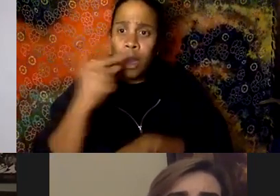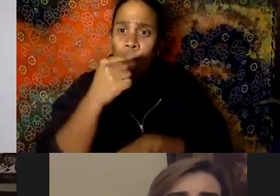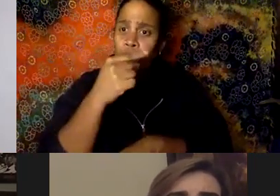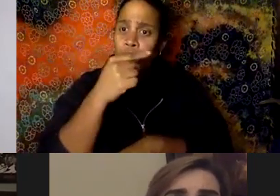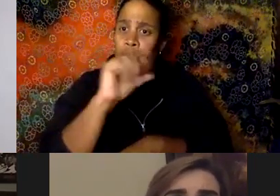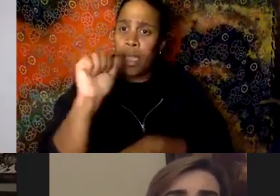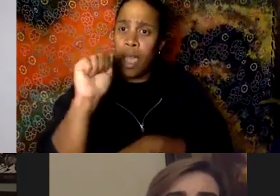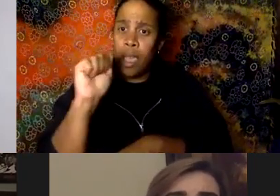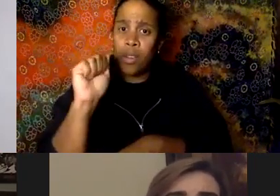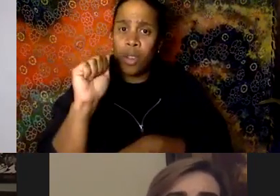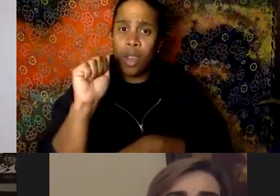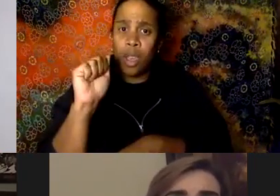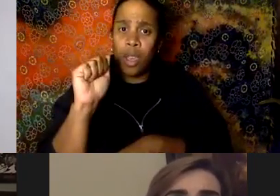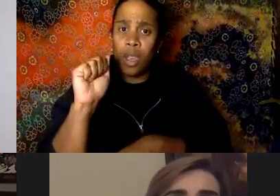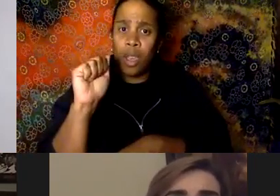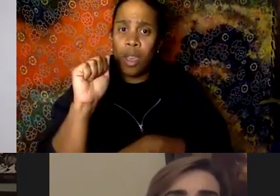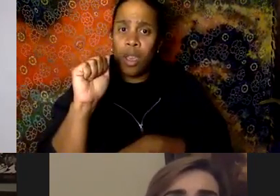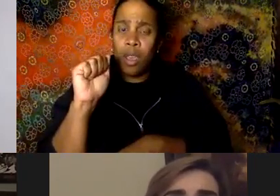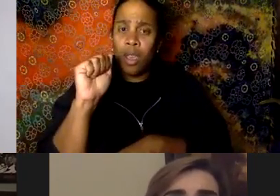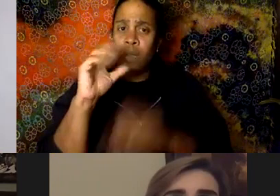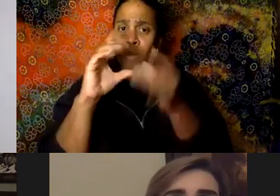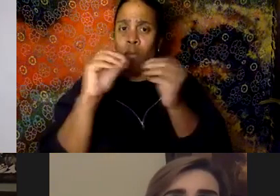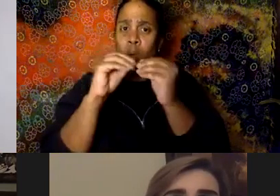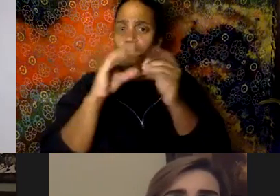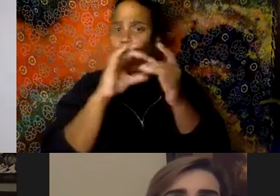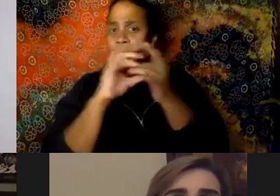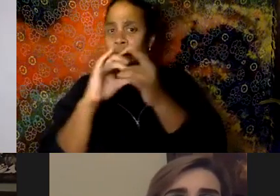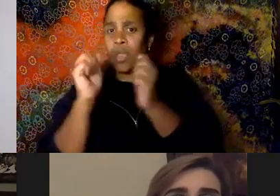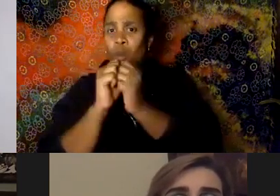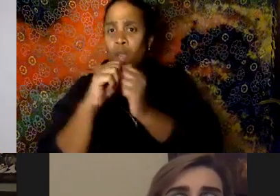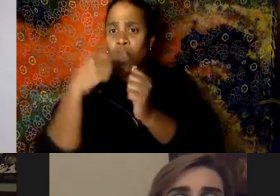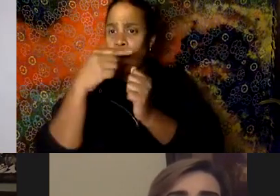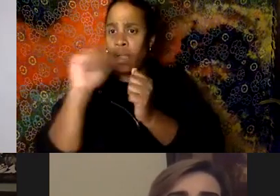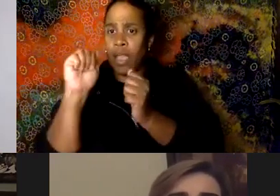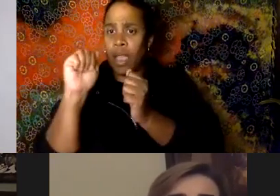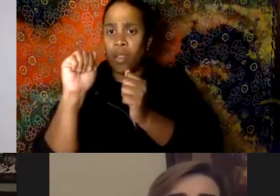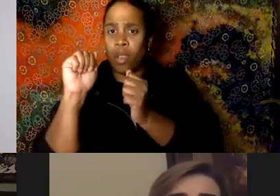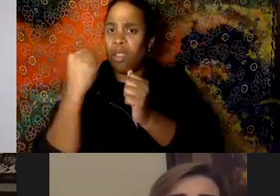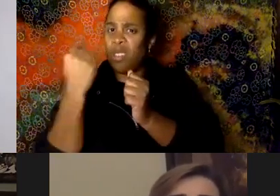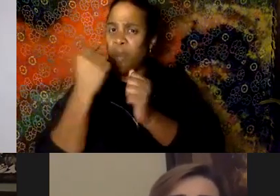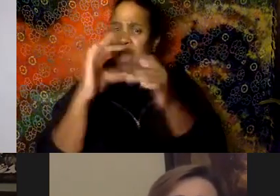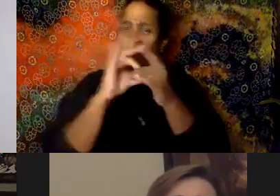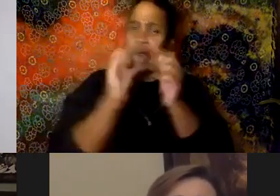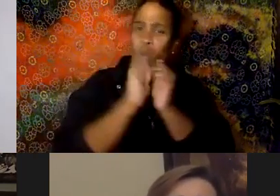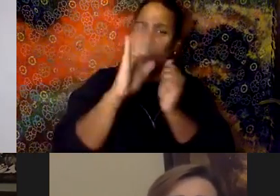more in the zone of the things that you do, if there's something you want to say. But Amanda R., there's definitely something to do with your artwork.